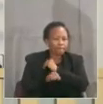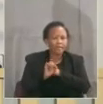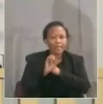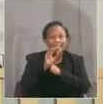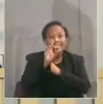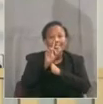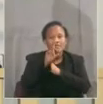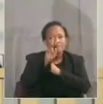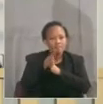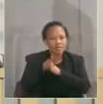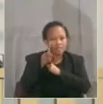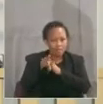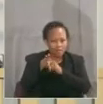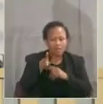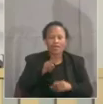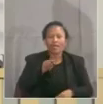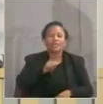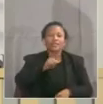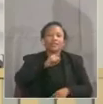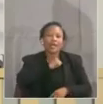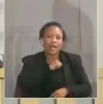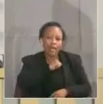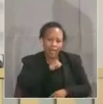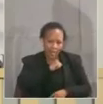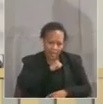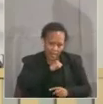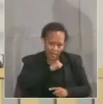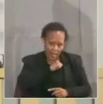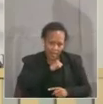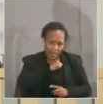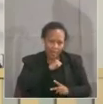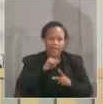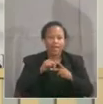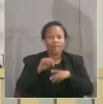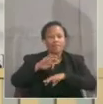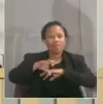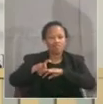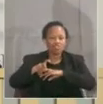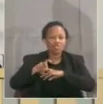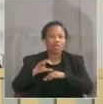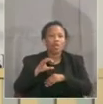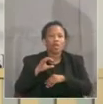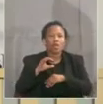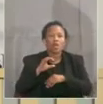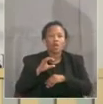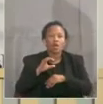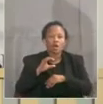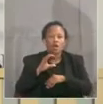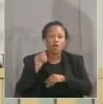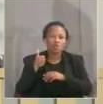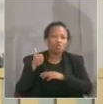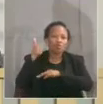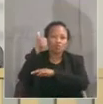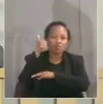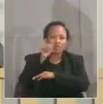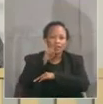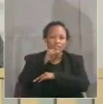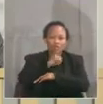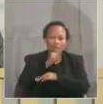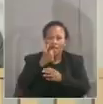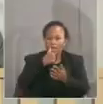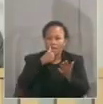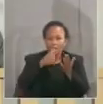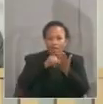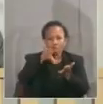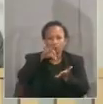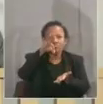DPP KwaZulu-Natal as well as the Provincial Commissioner KwaZulu-Natal, the letter that was signed by the